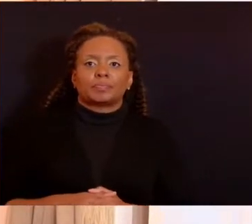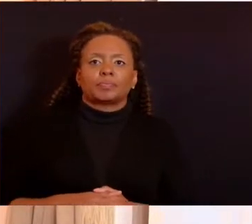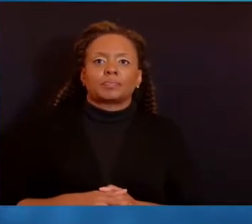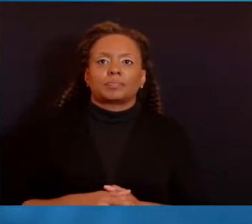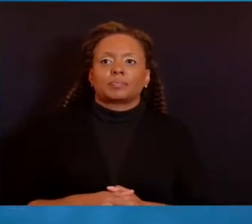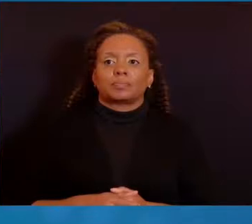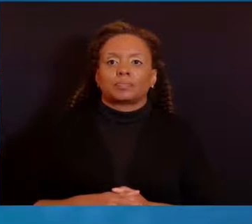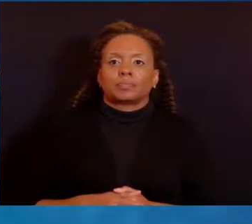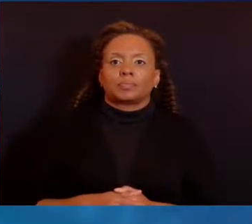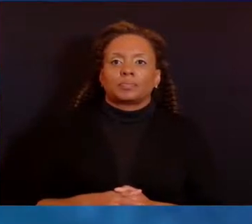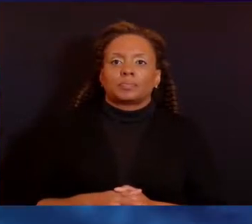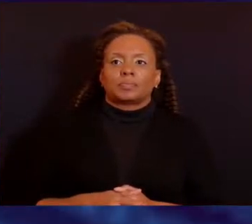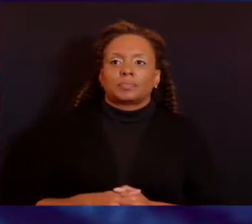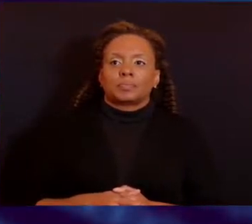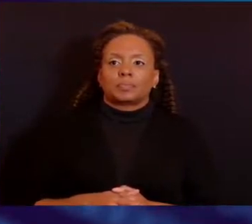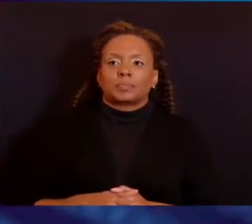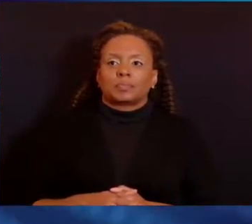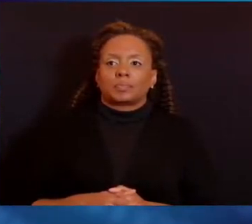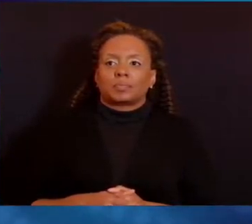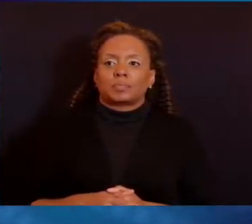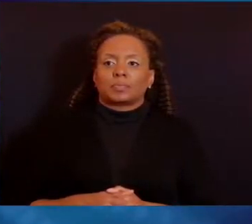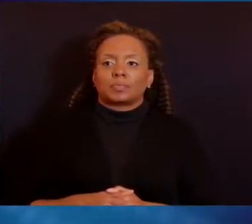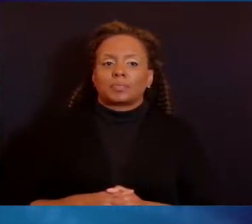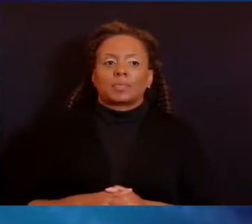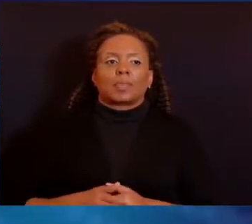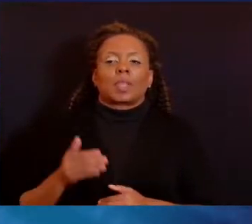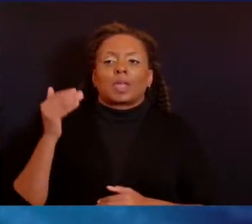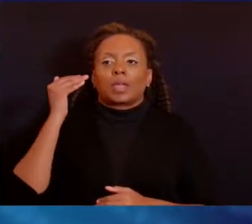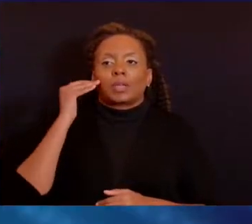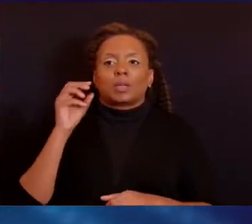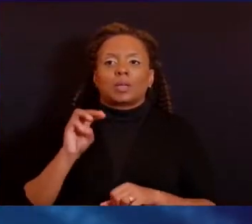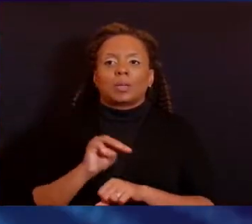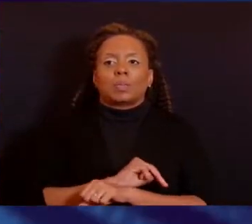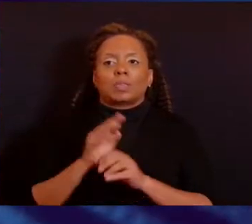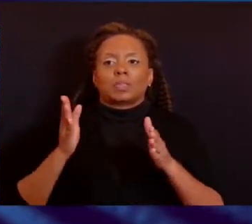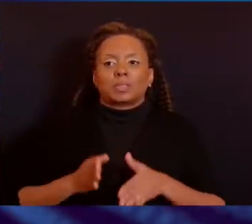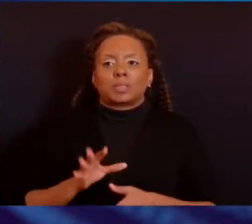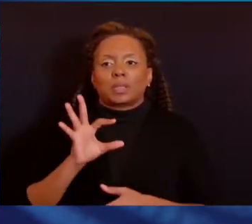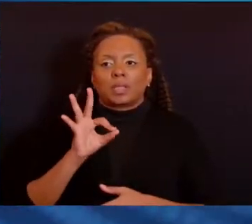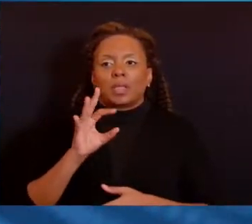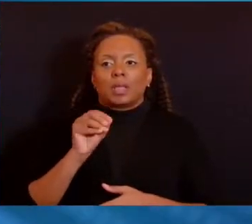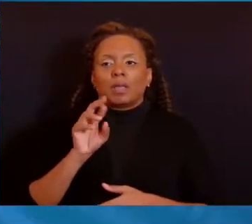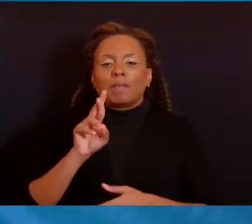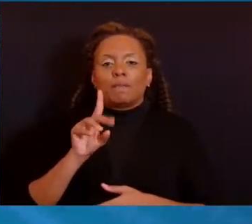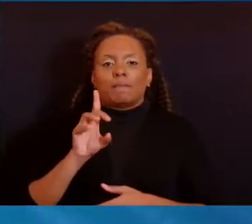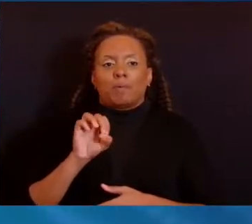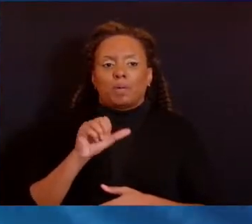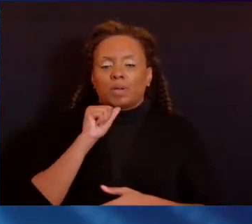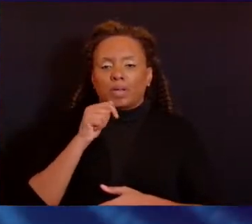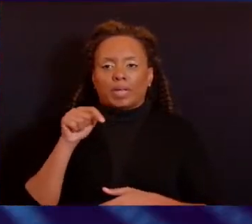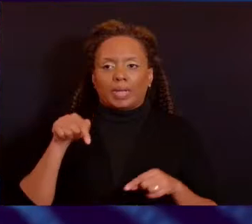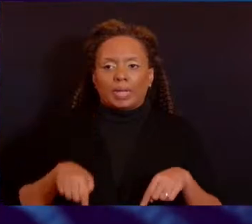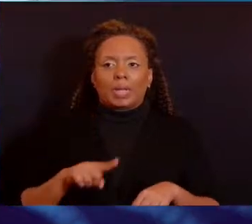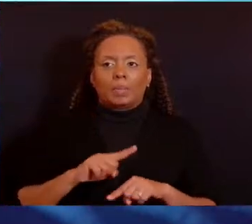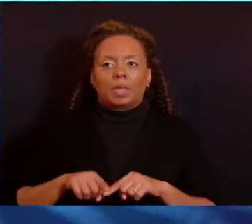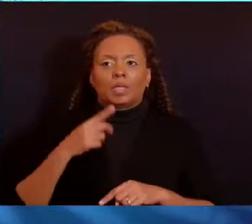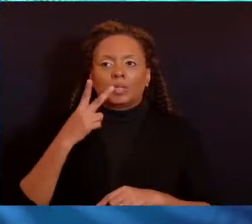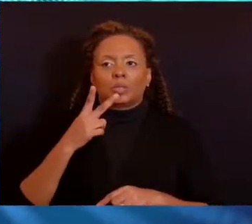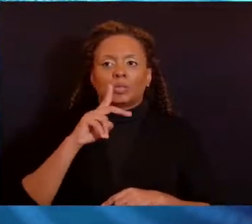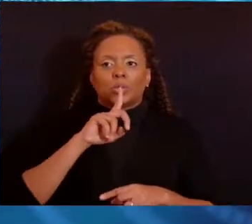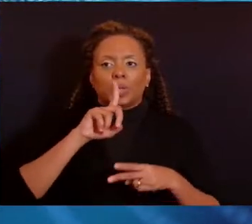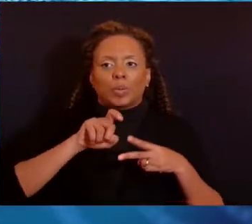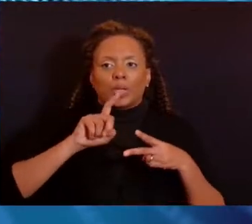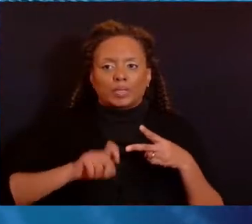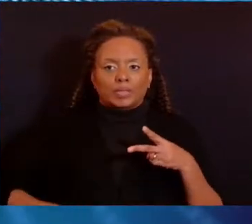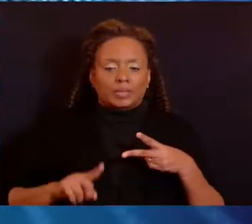Hi, good night. Okay, I know Minister Ford isn't here with regards to beautification, but my 2 questions would be, some persons